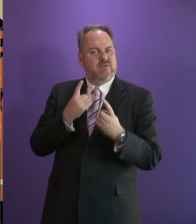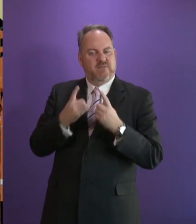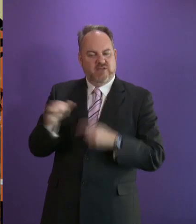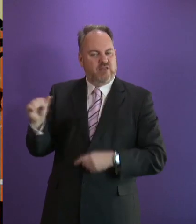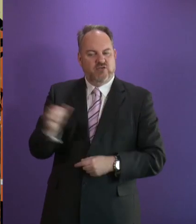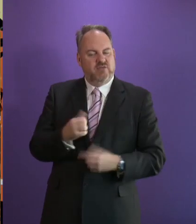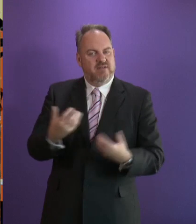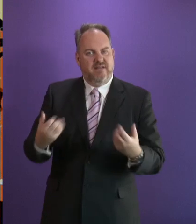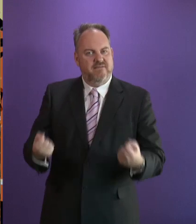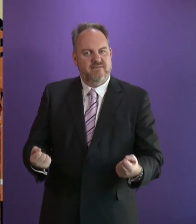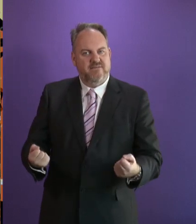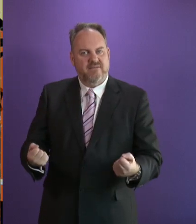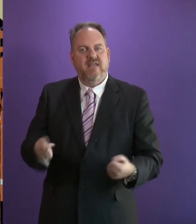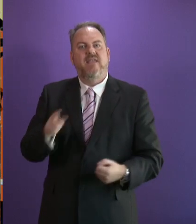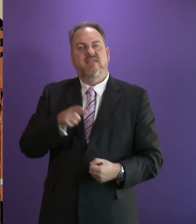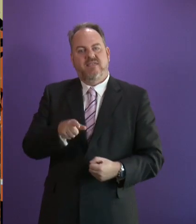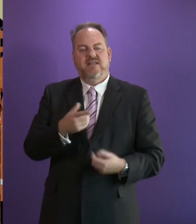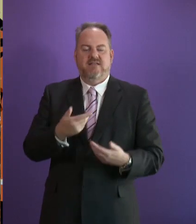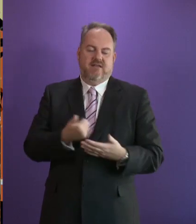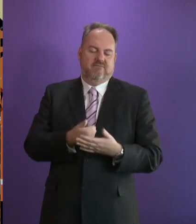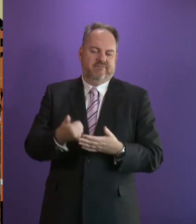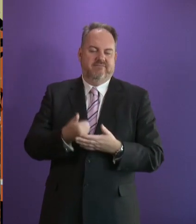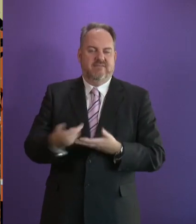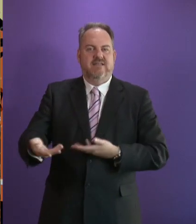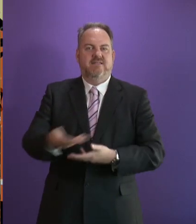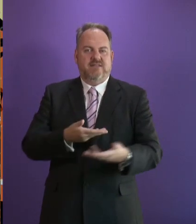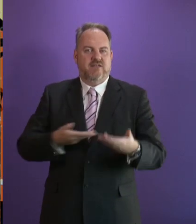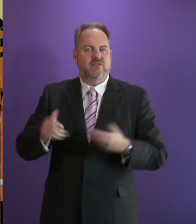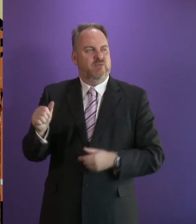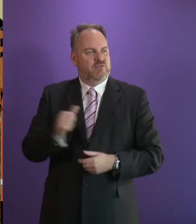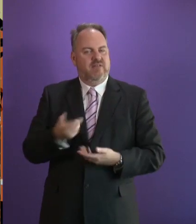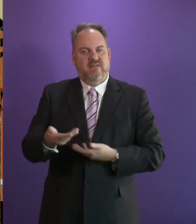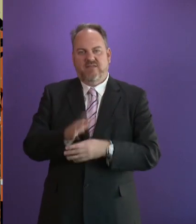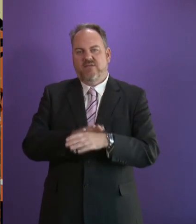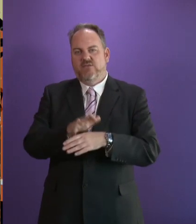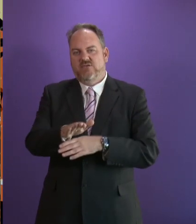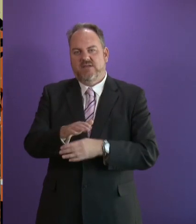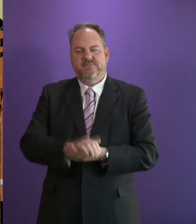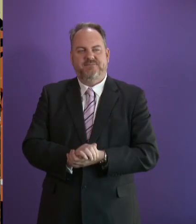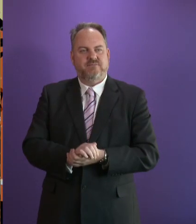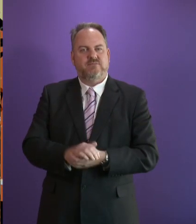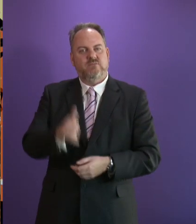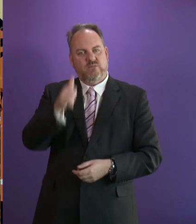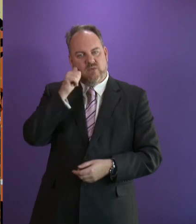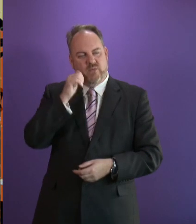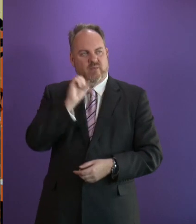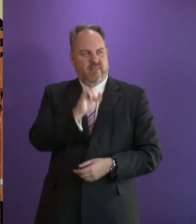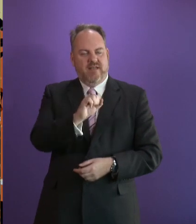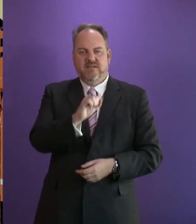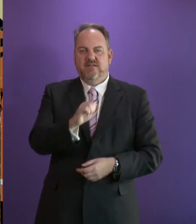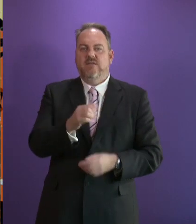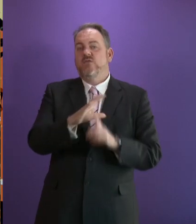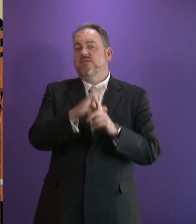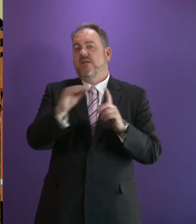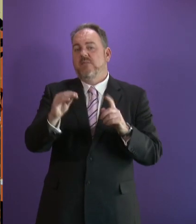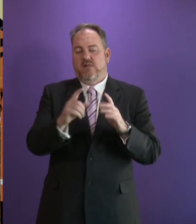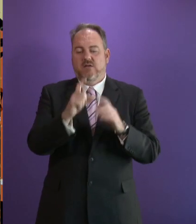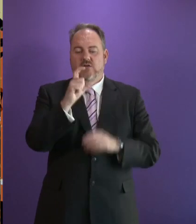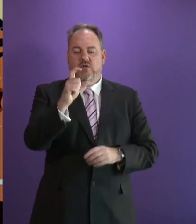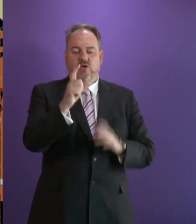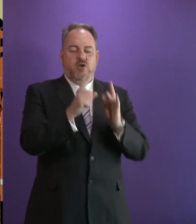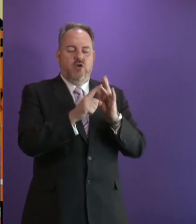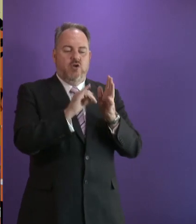I think these are ongoing discussions. I mean, Alison will know whether, COSLA's role too. I mean, we